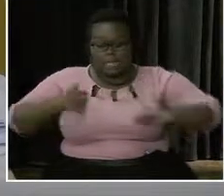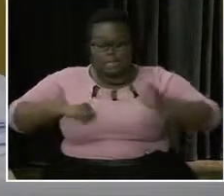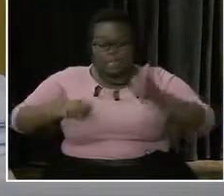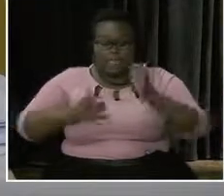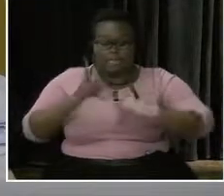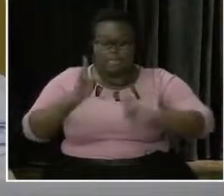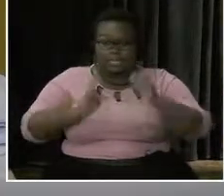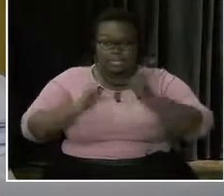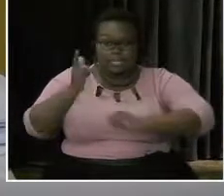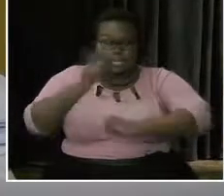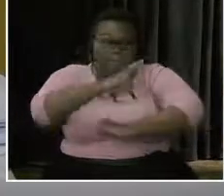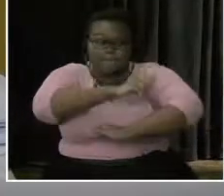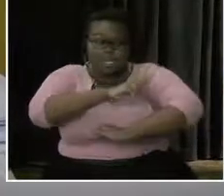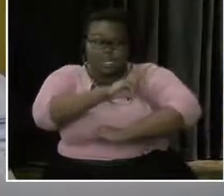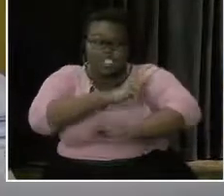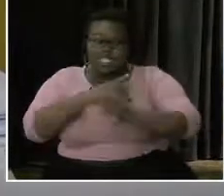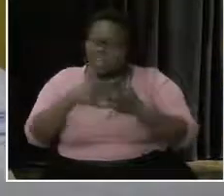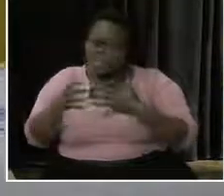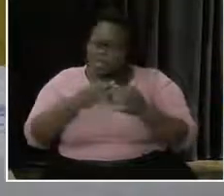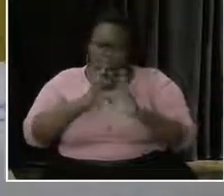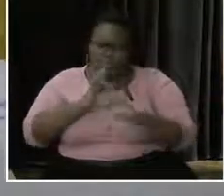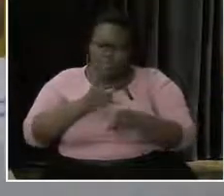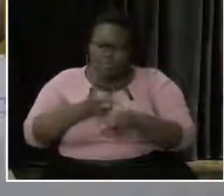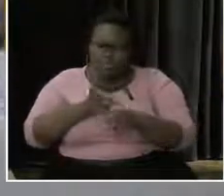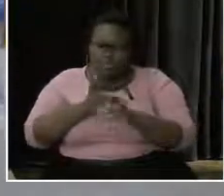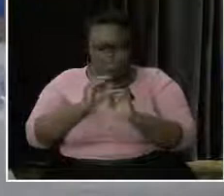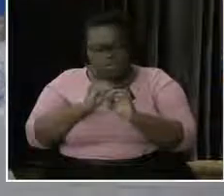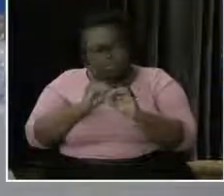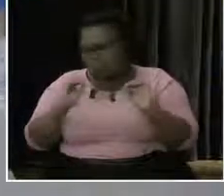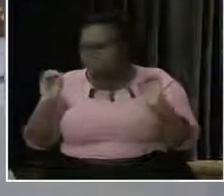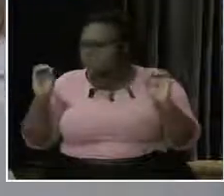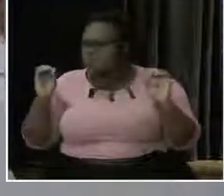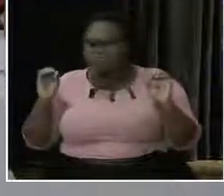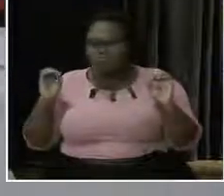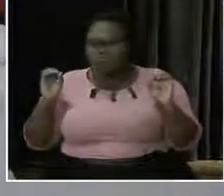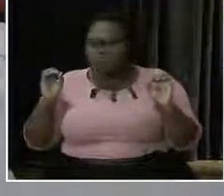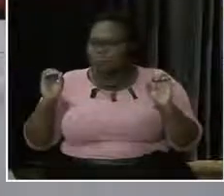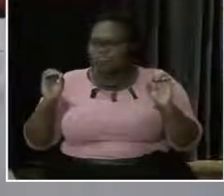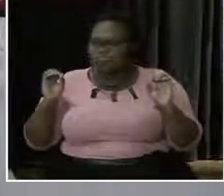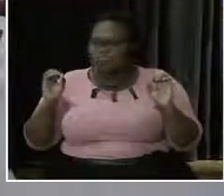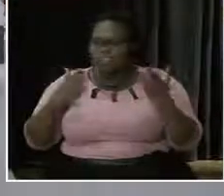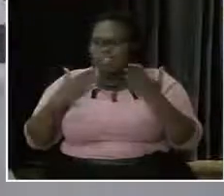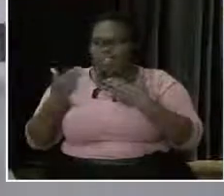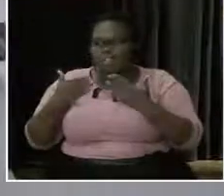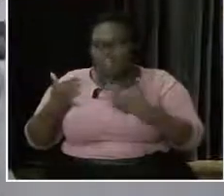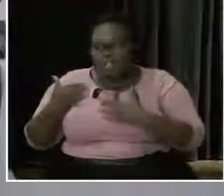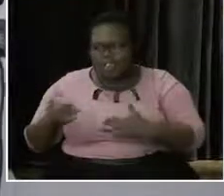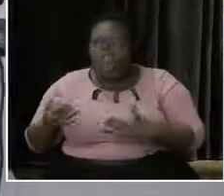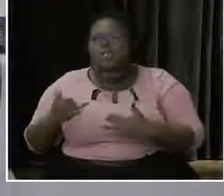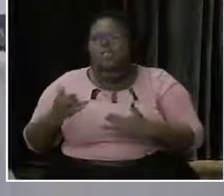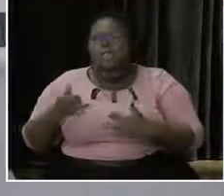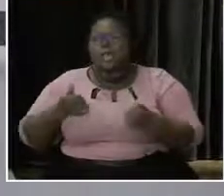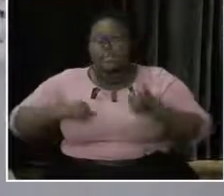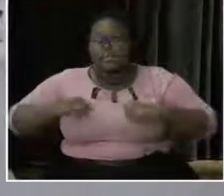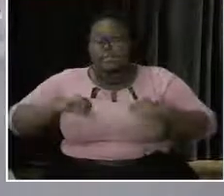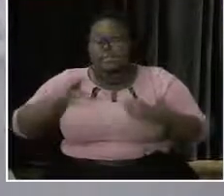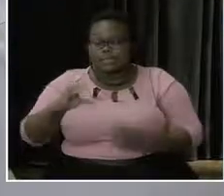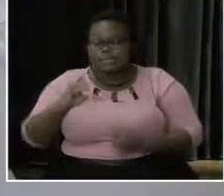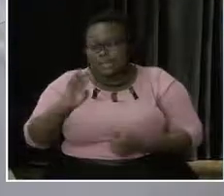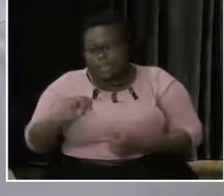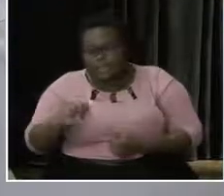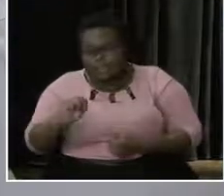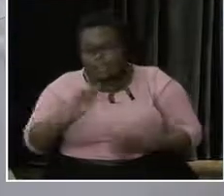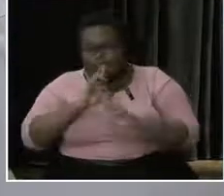report? No report on my side, Madam Speaker. Thank you, Acting CM. Report of